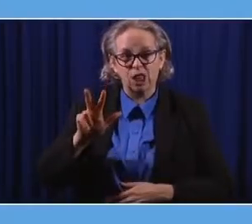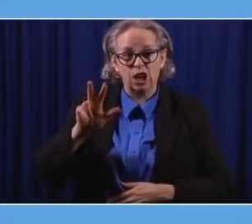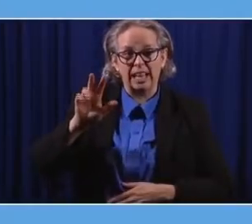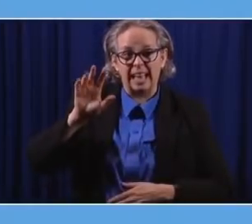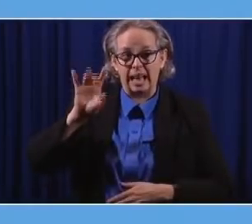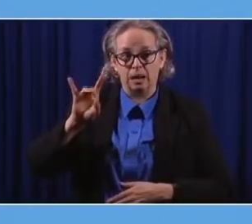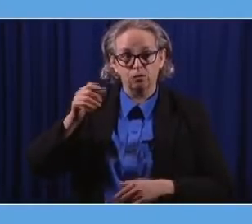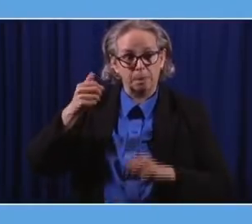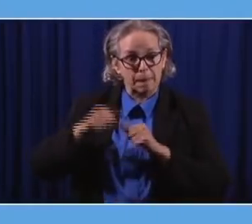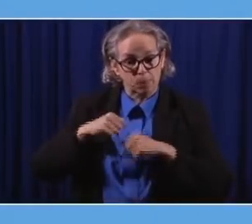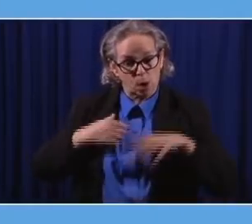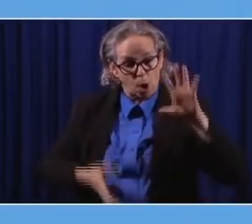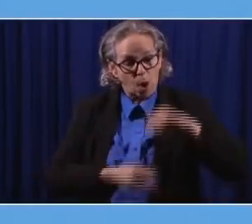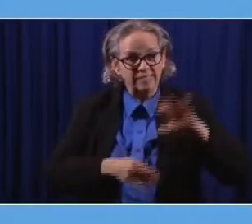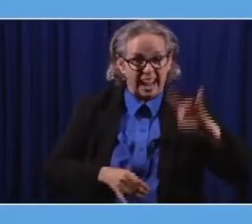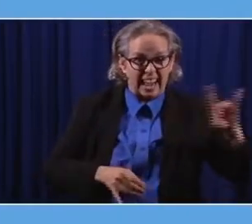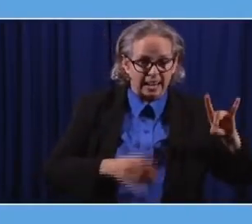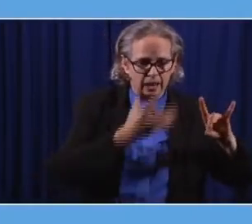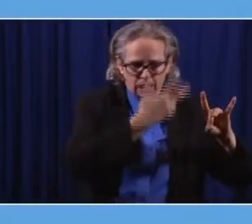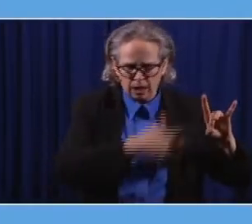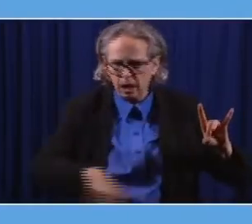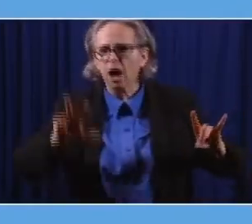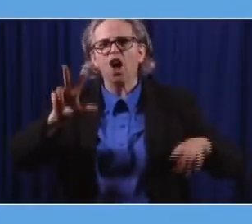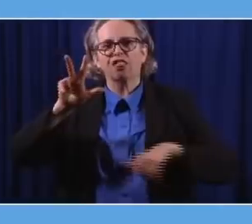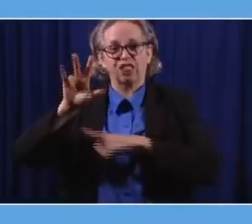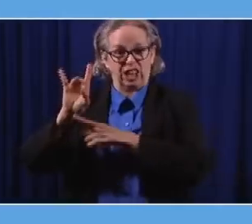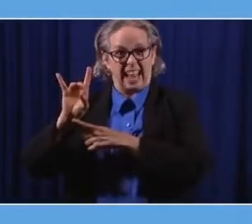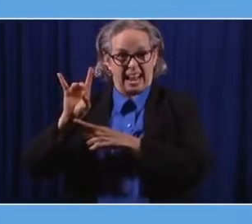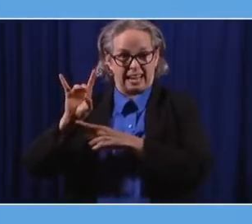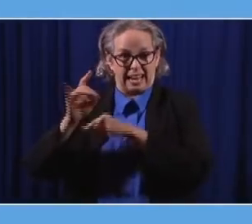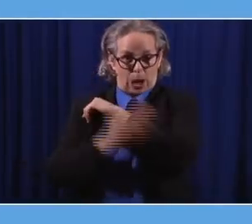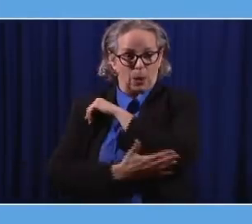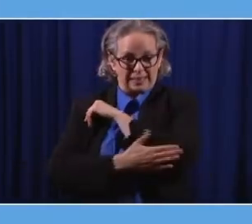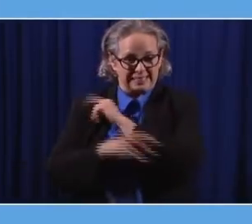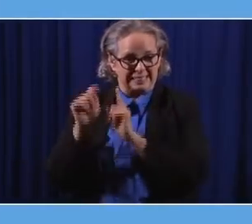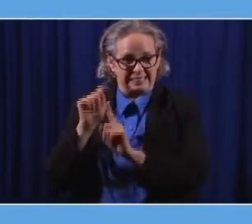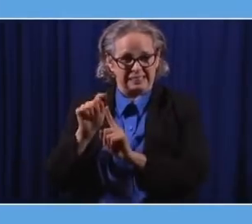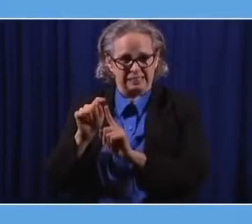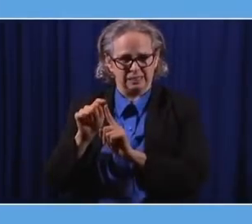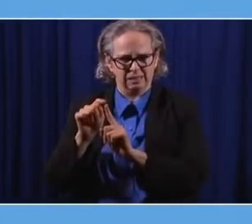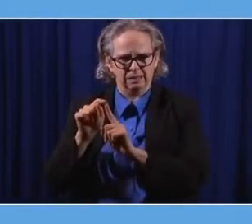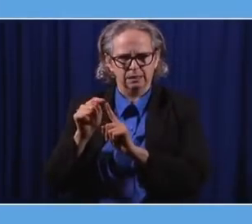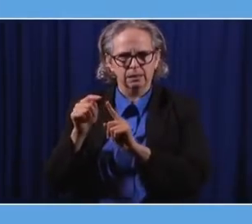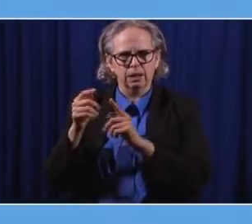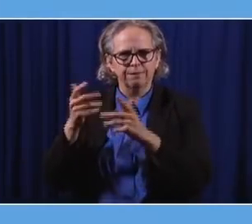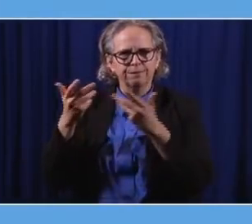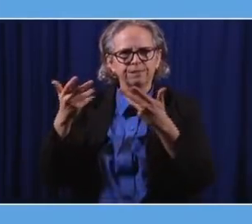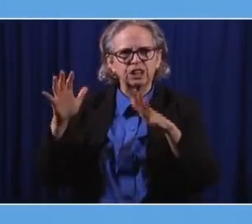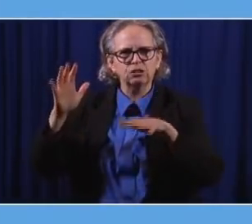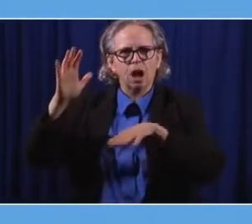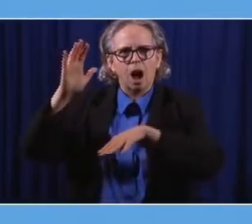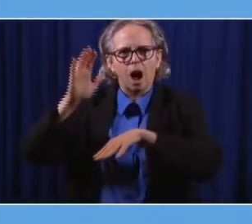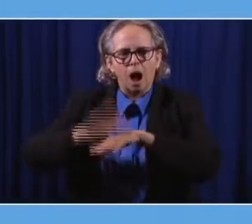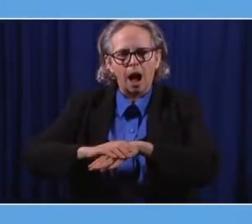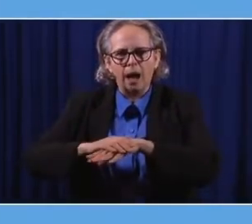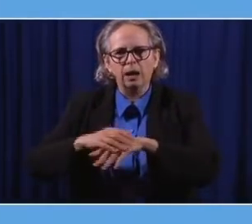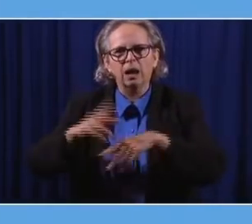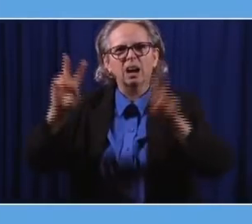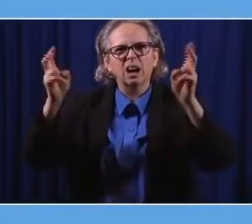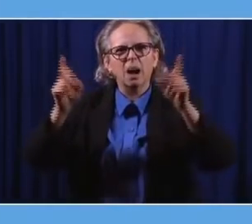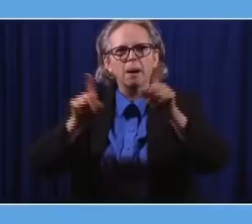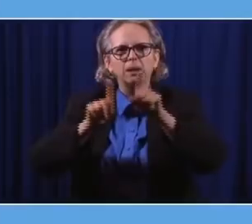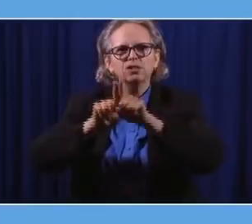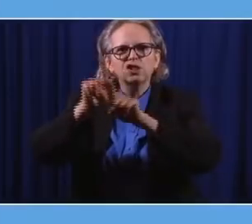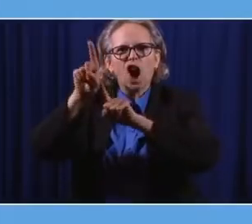red. We also have 3 counties that are now on the watch list, which means that they're between red and purple. That's